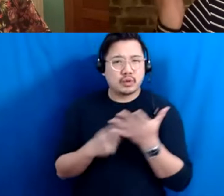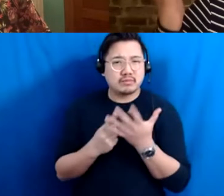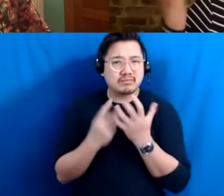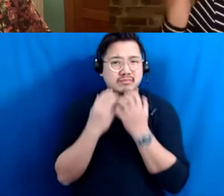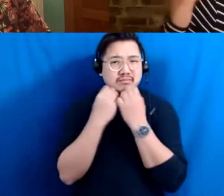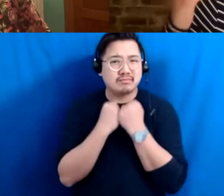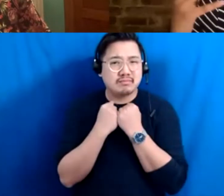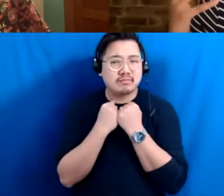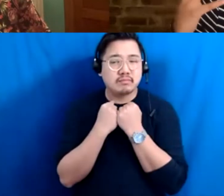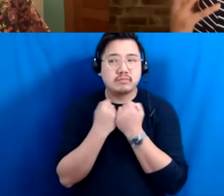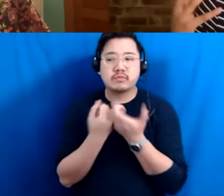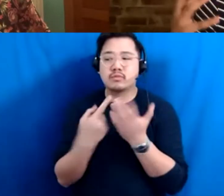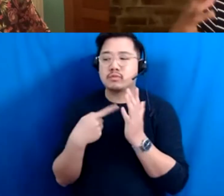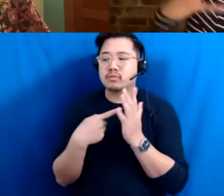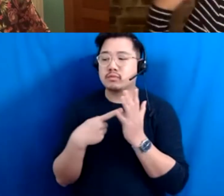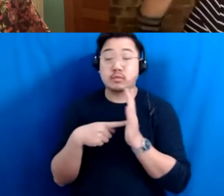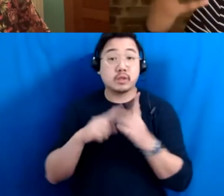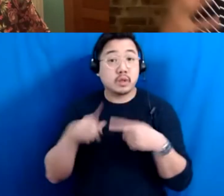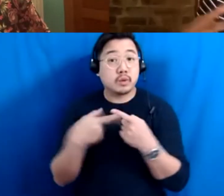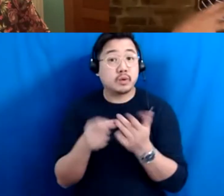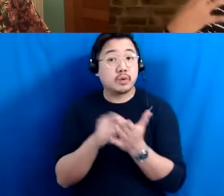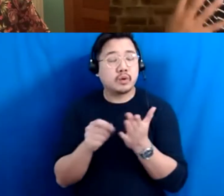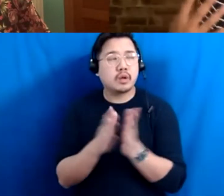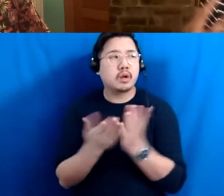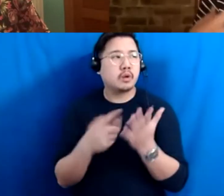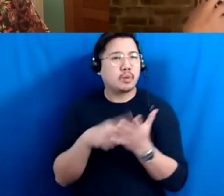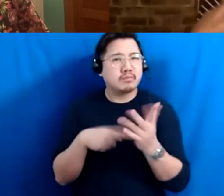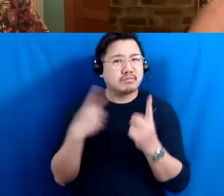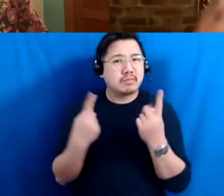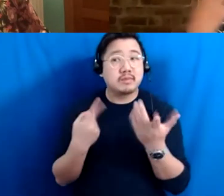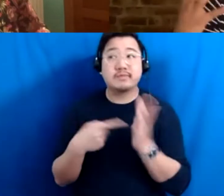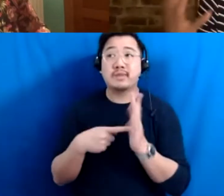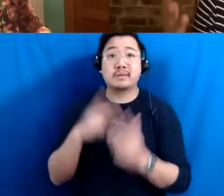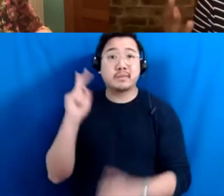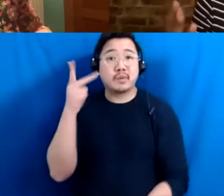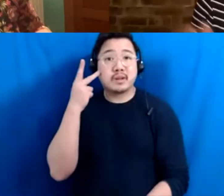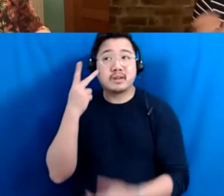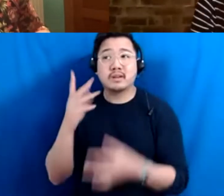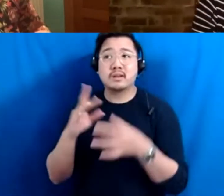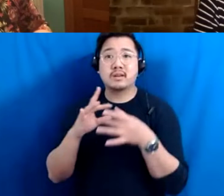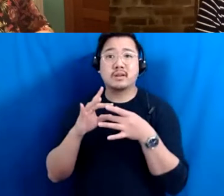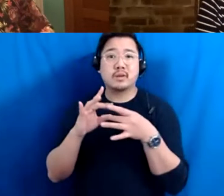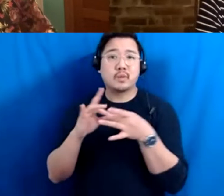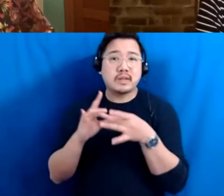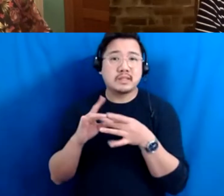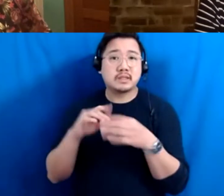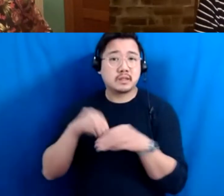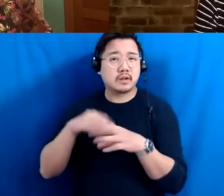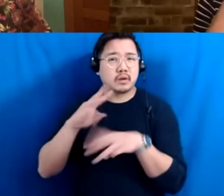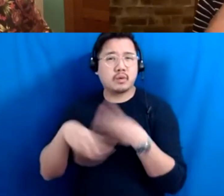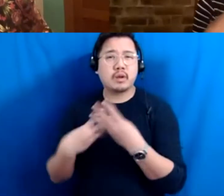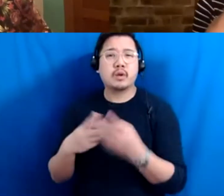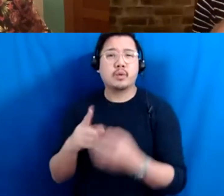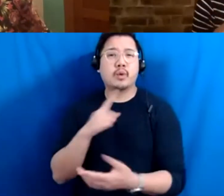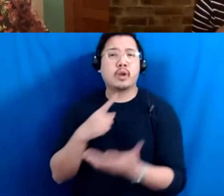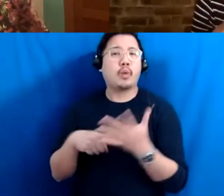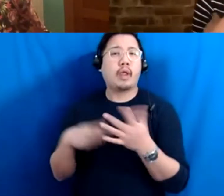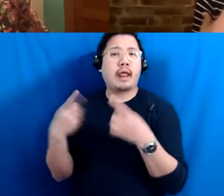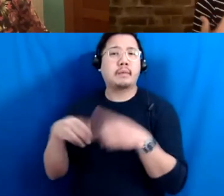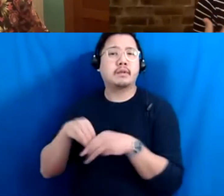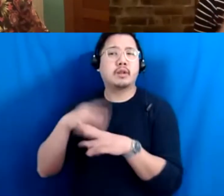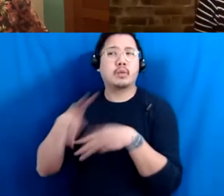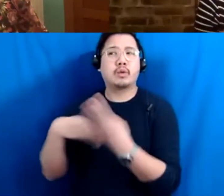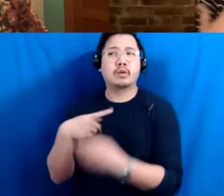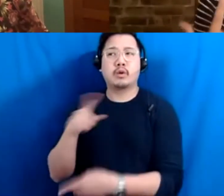like when you wrote this novel, like politically, relationally, in the world, like what set you on fire and then sort of showed up in